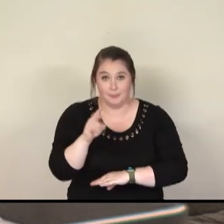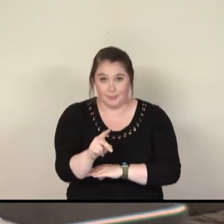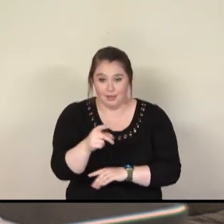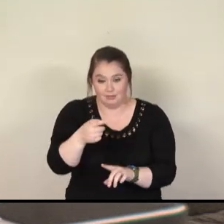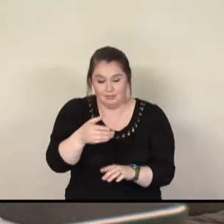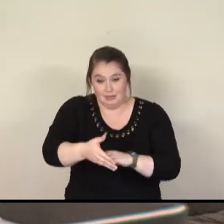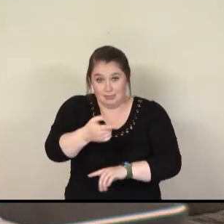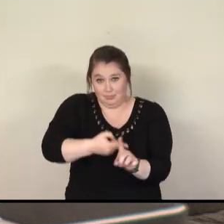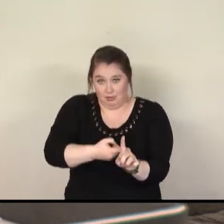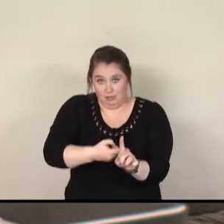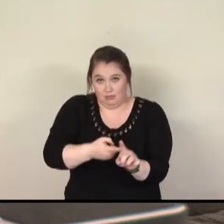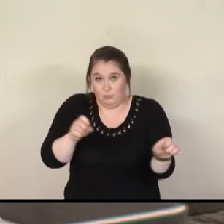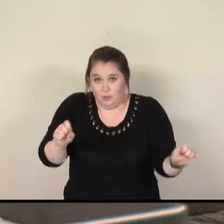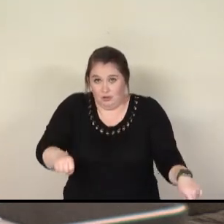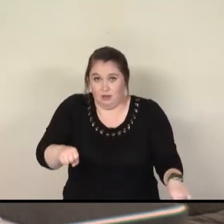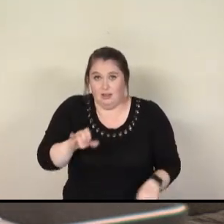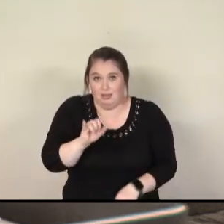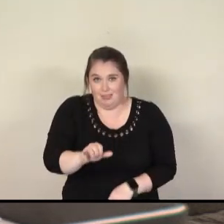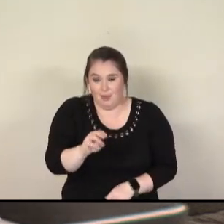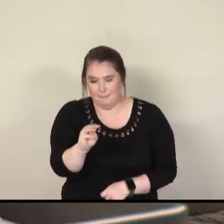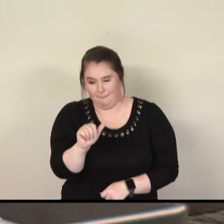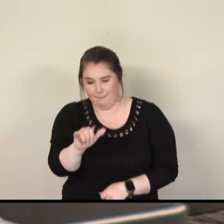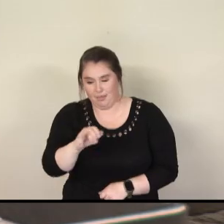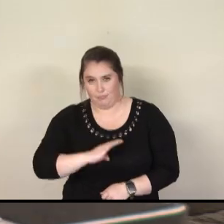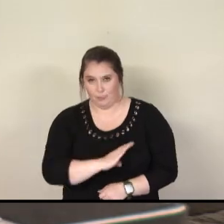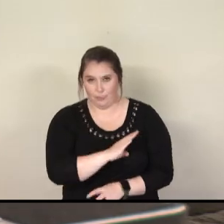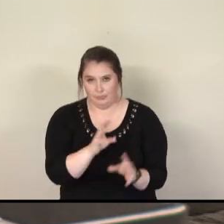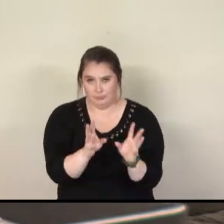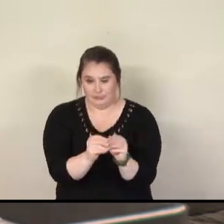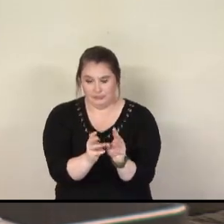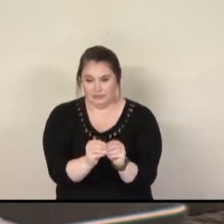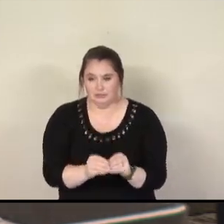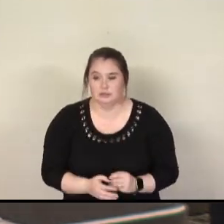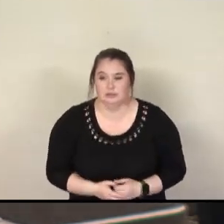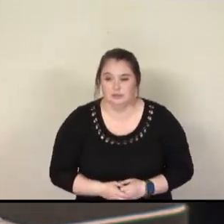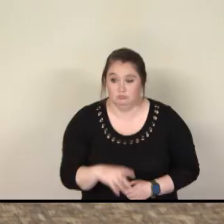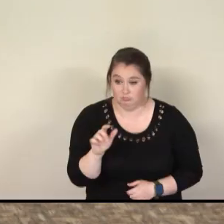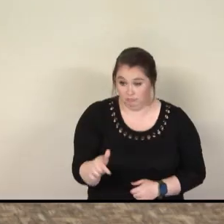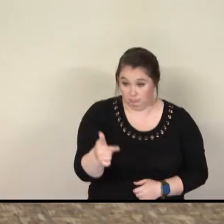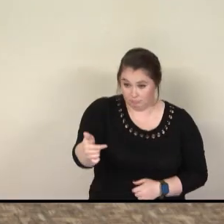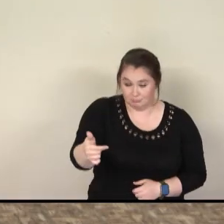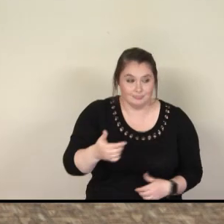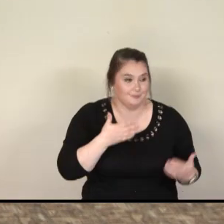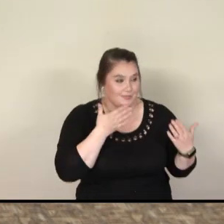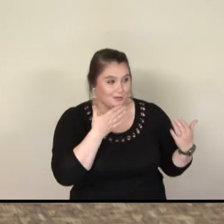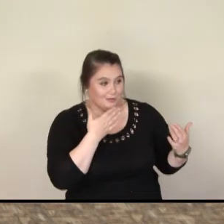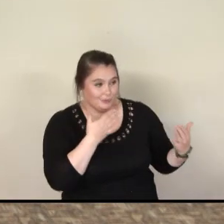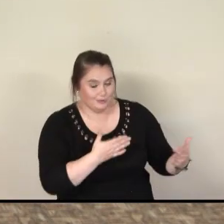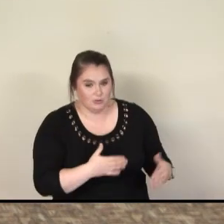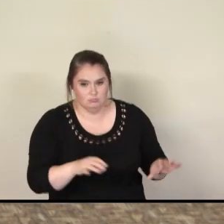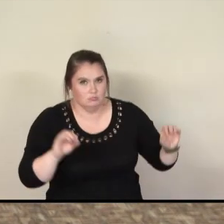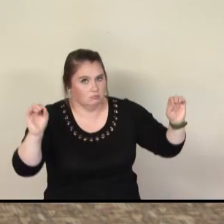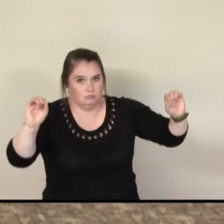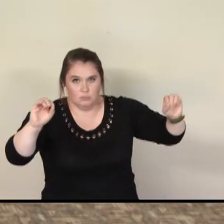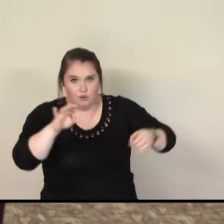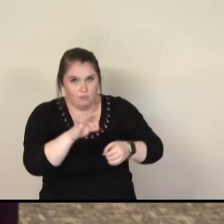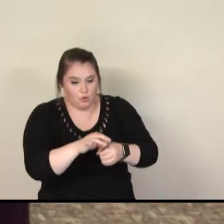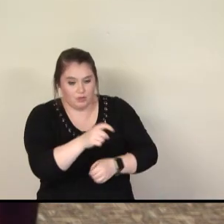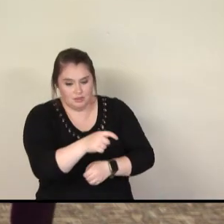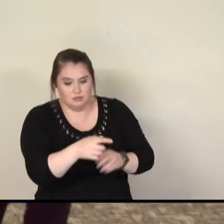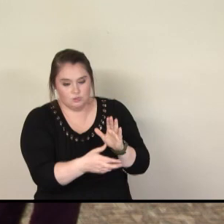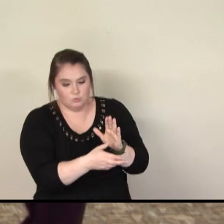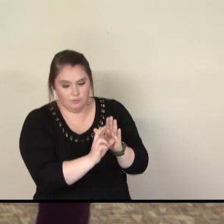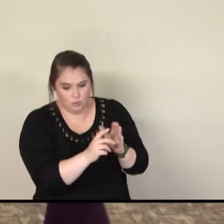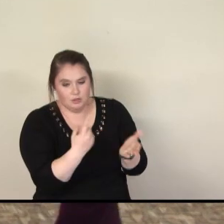the May board meeting. So, take it away. Thank you very much. Yeah, no vote. This is just review and